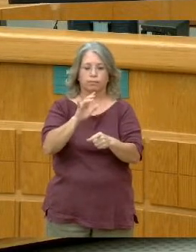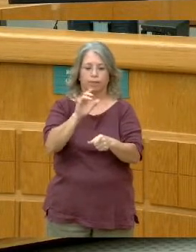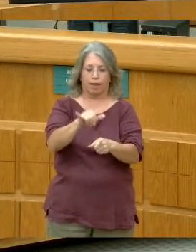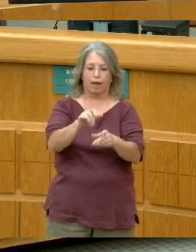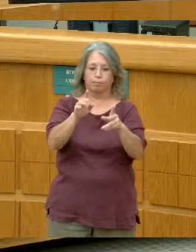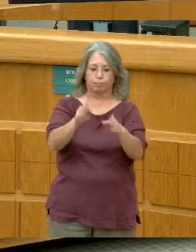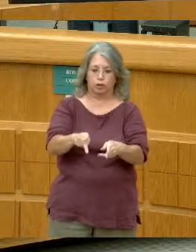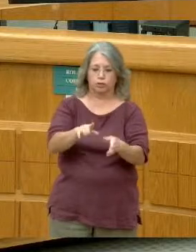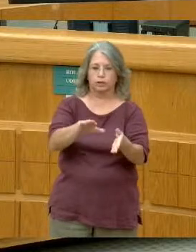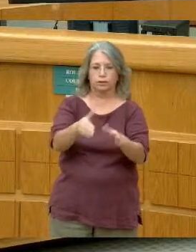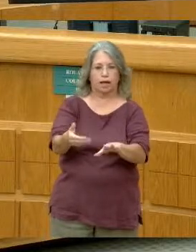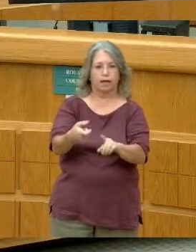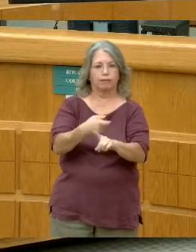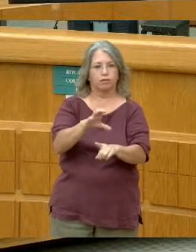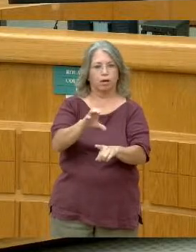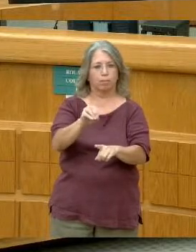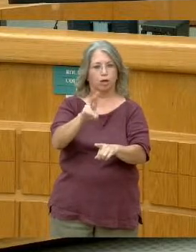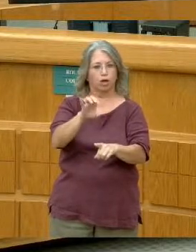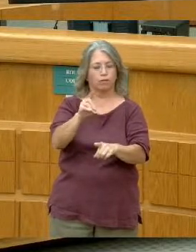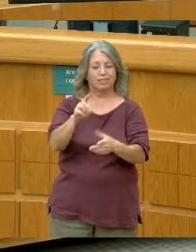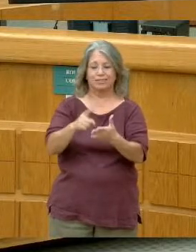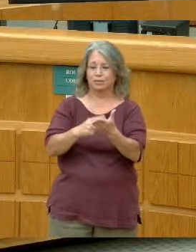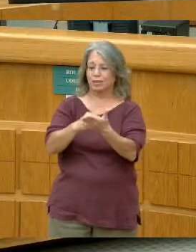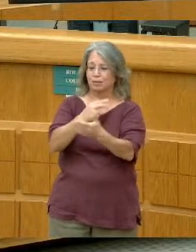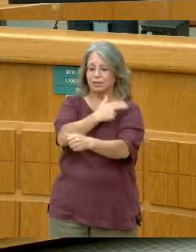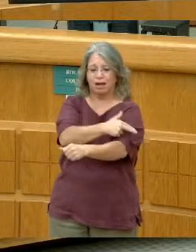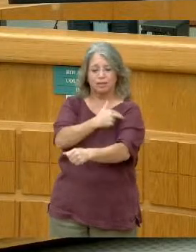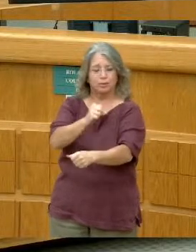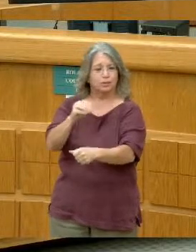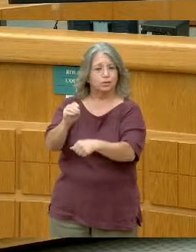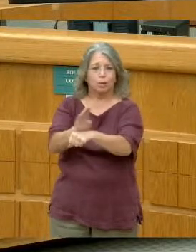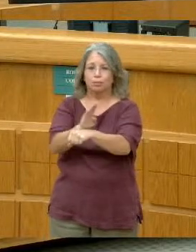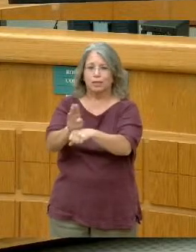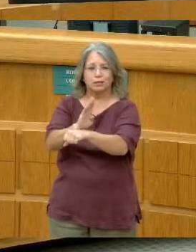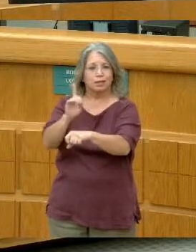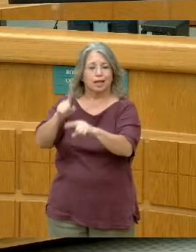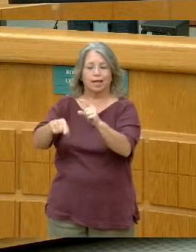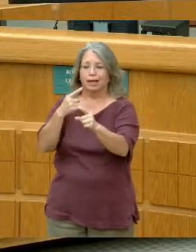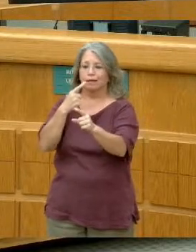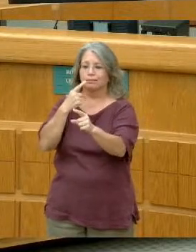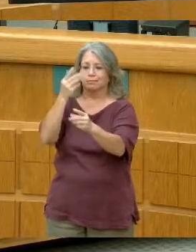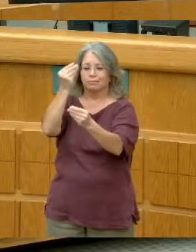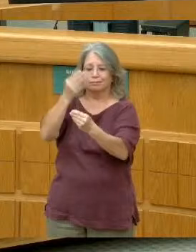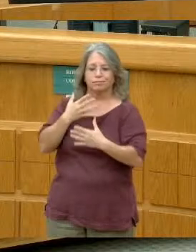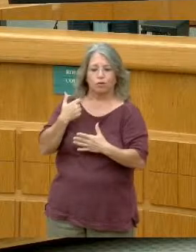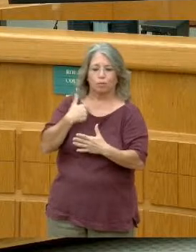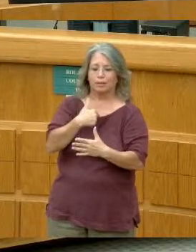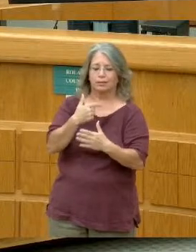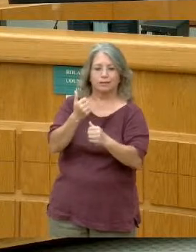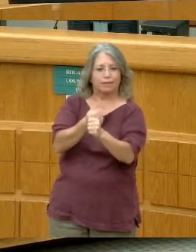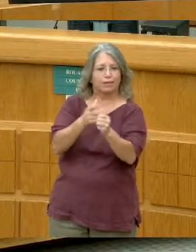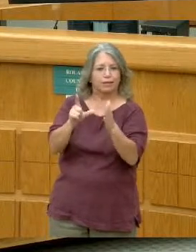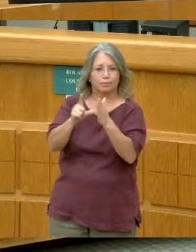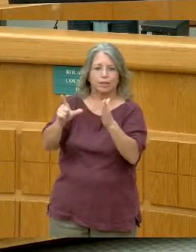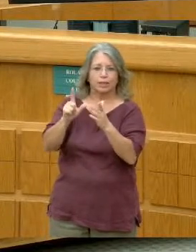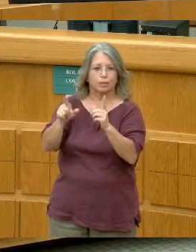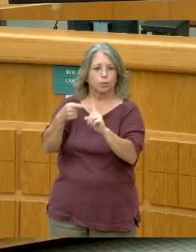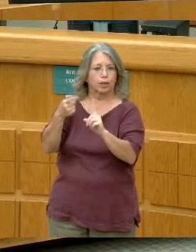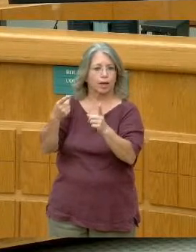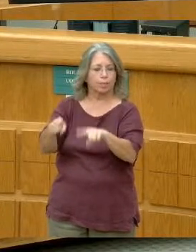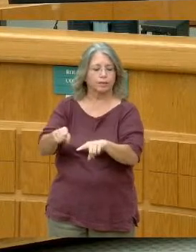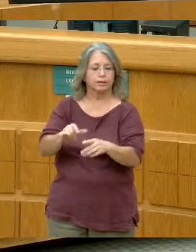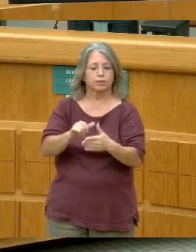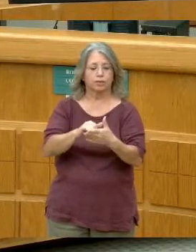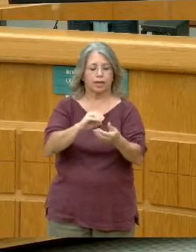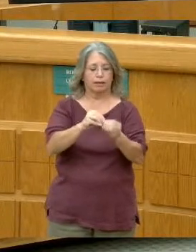And the same thing on death. Sometimes hospitals are so busy they can't tell us everything in the exact minute that it happened. So a number of the 10 deaths